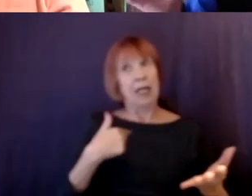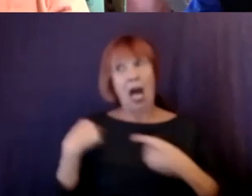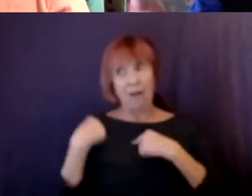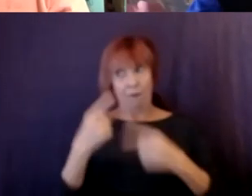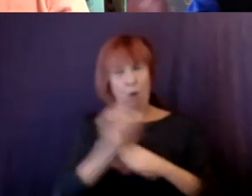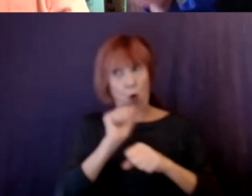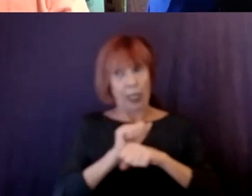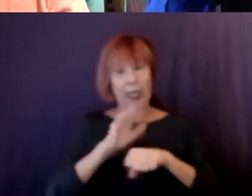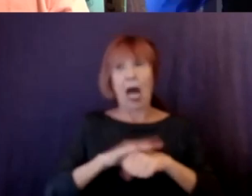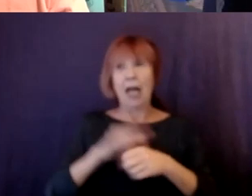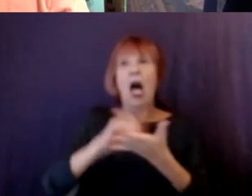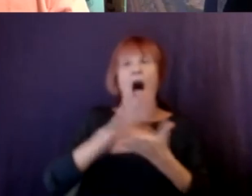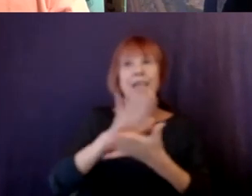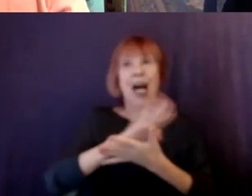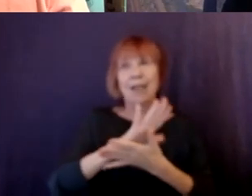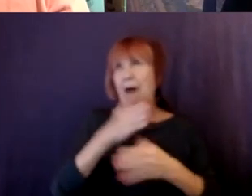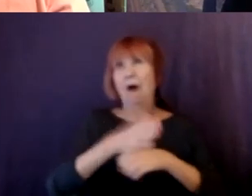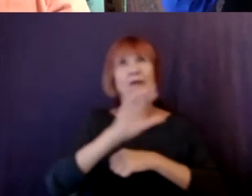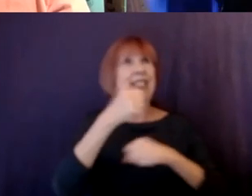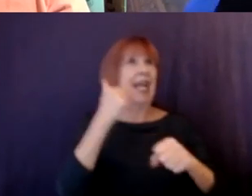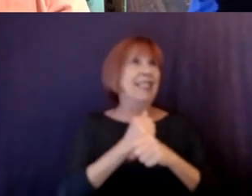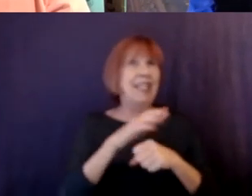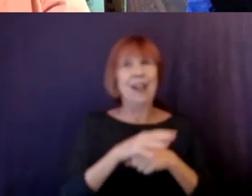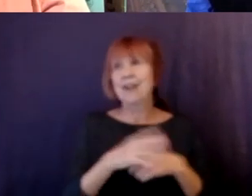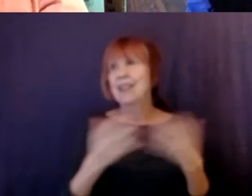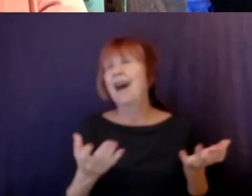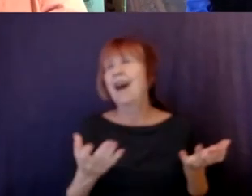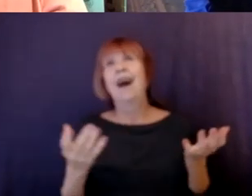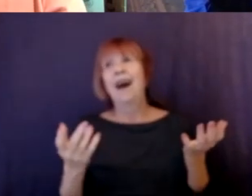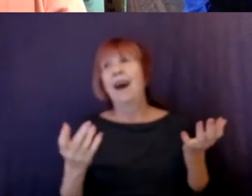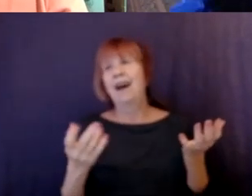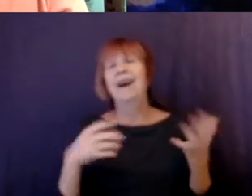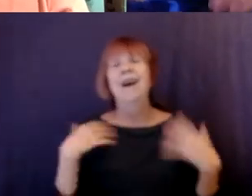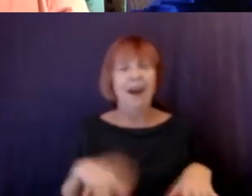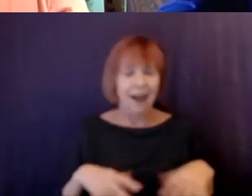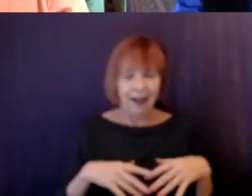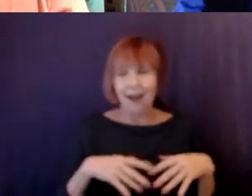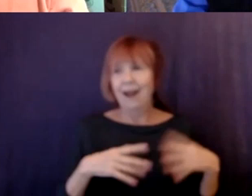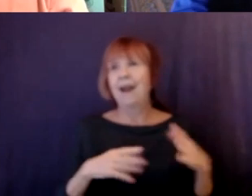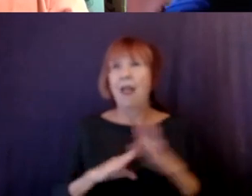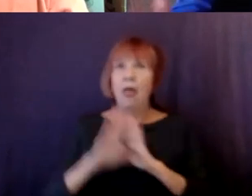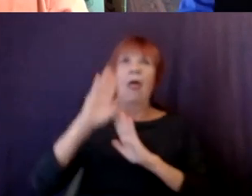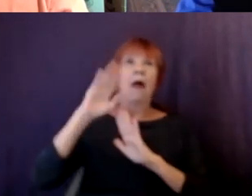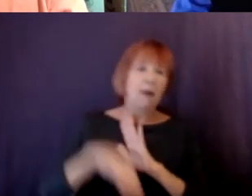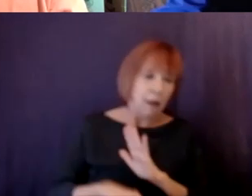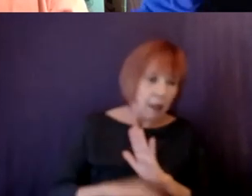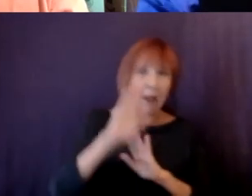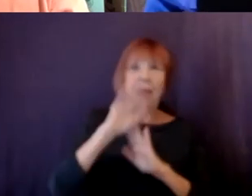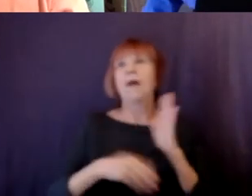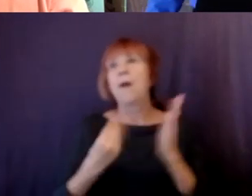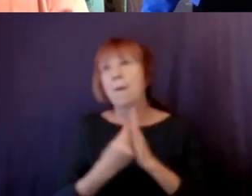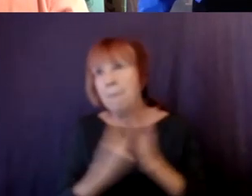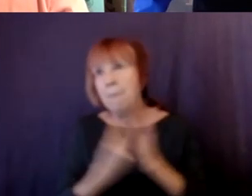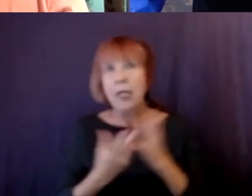for over 10 years, and sometimes I just go, oh, with all this, you know, the bumps in the road, the money and this and that,